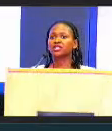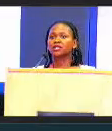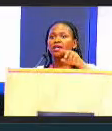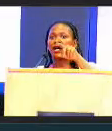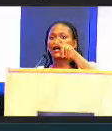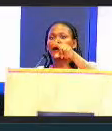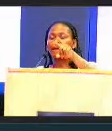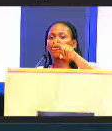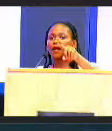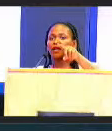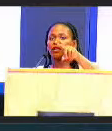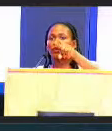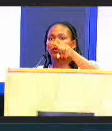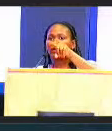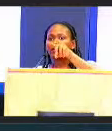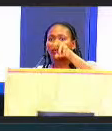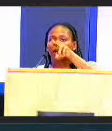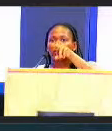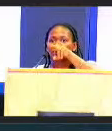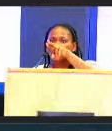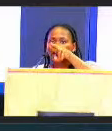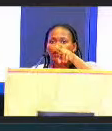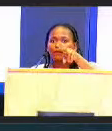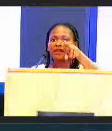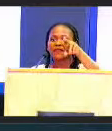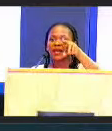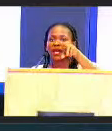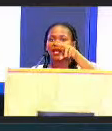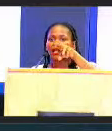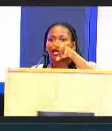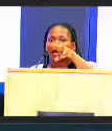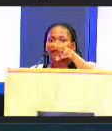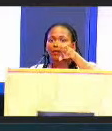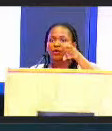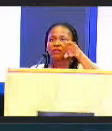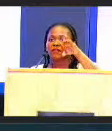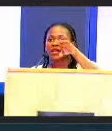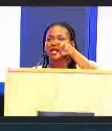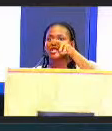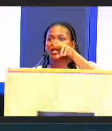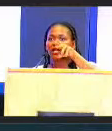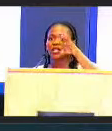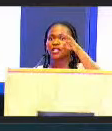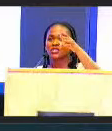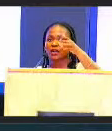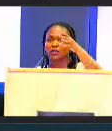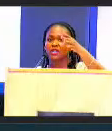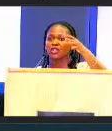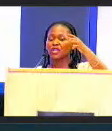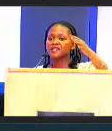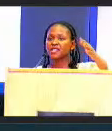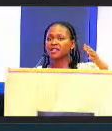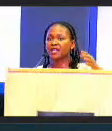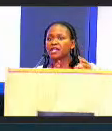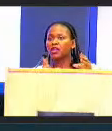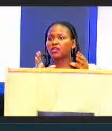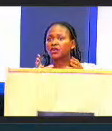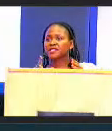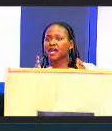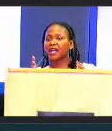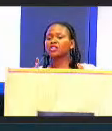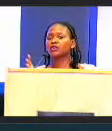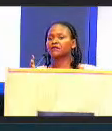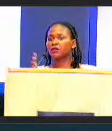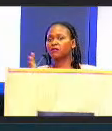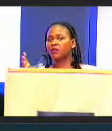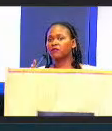production, when you look at the methane and the purification, and you start looking, you can see that those